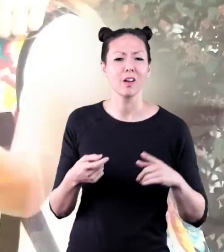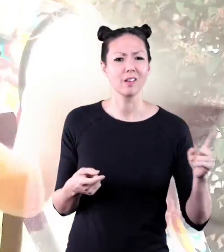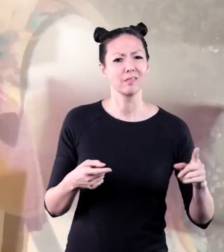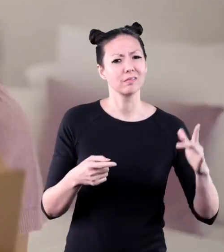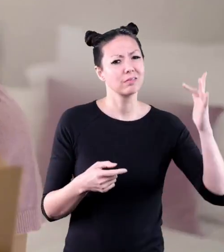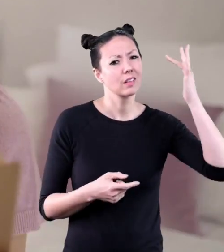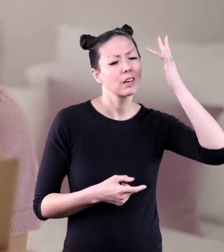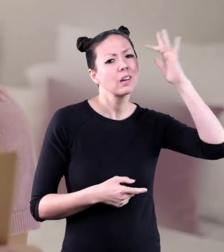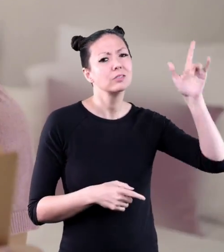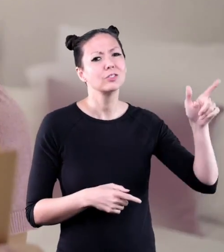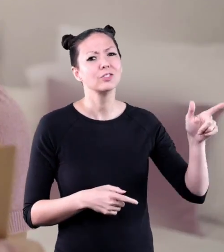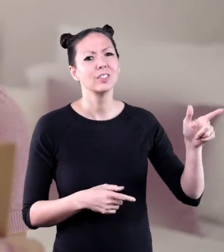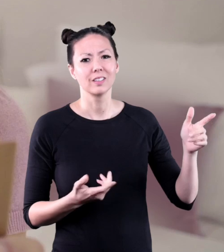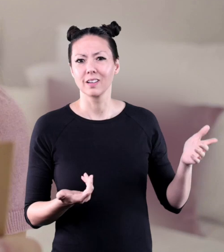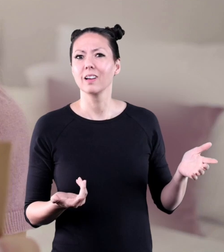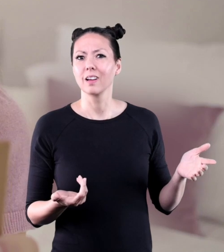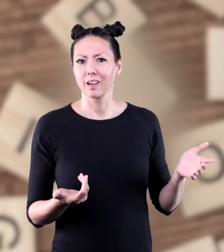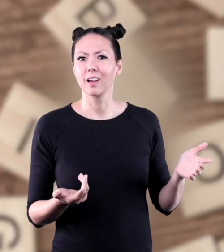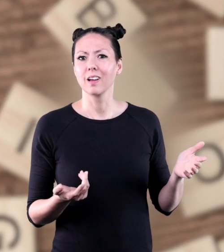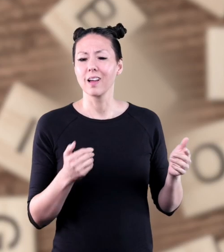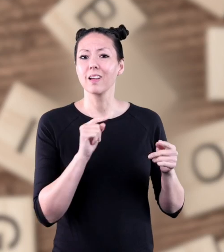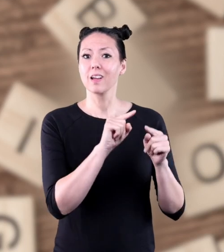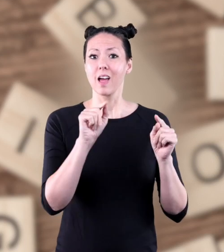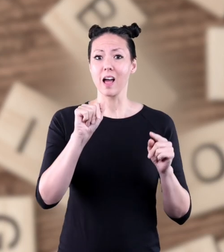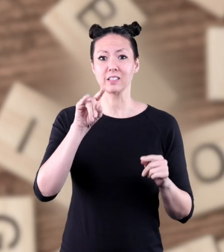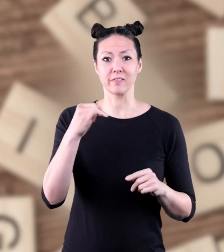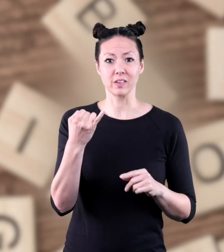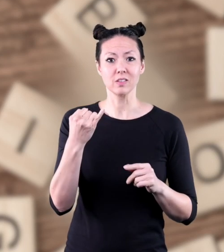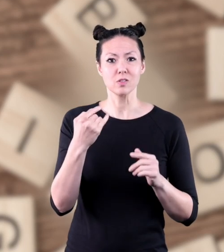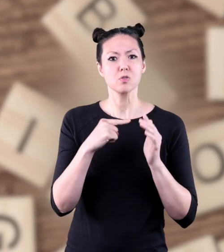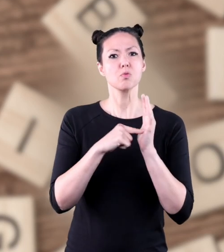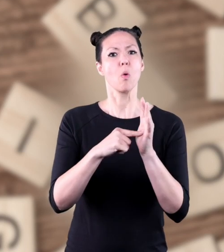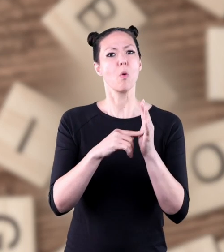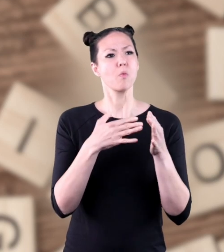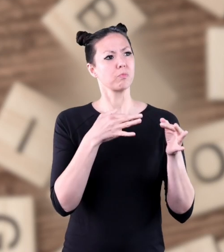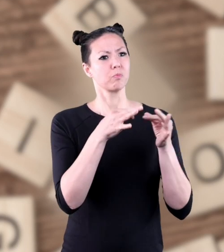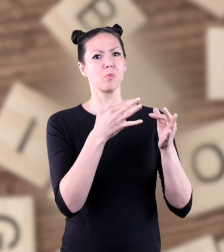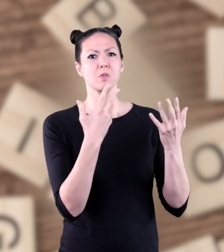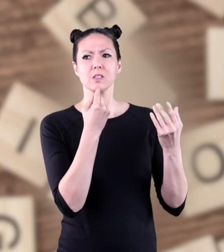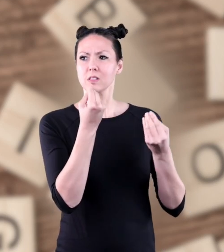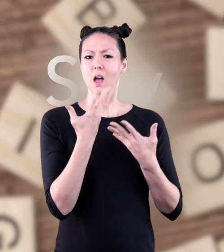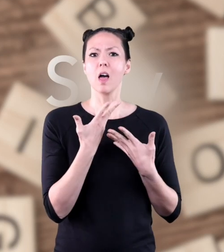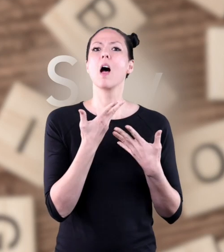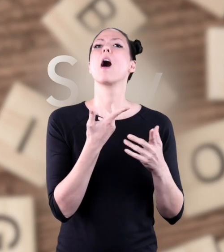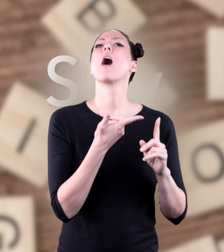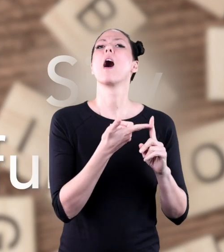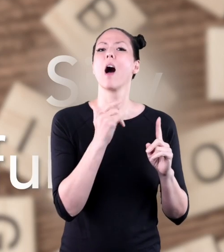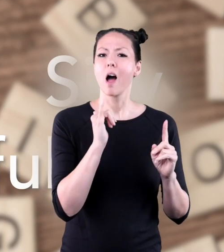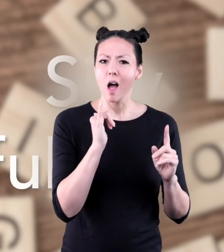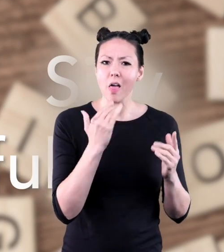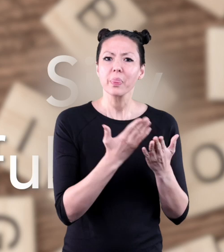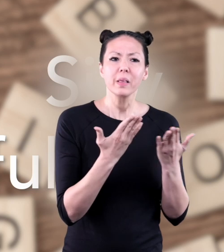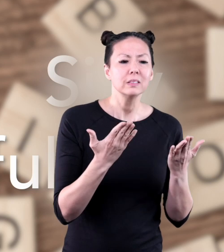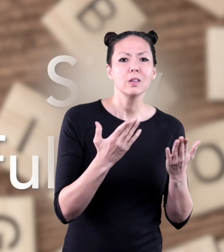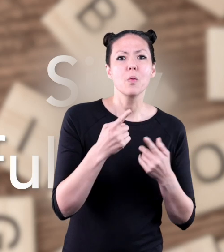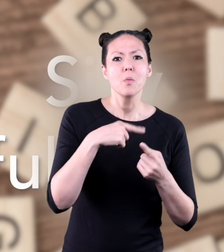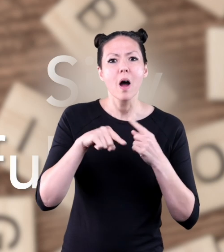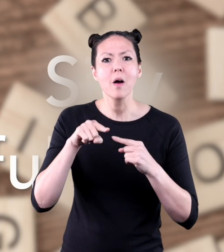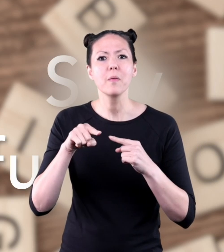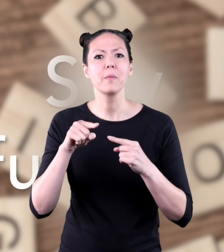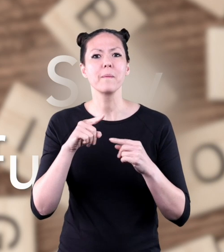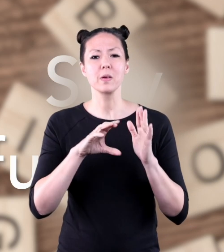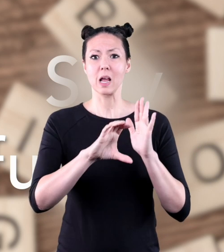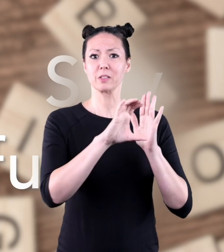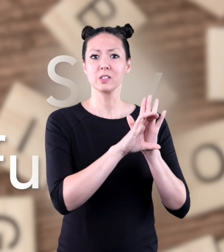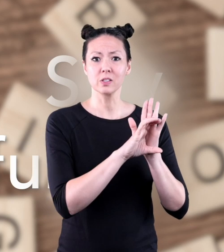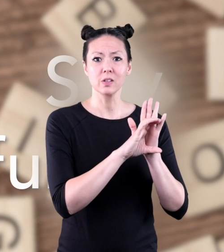cool, or she's intelligent. Adjectives are our way of telling other people what the things around us are like,